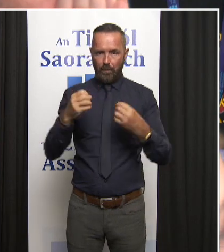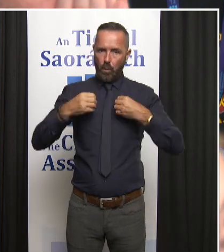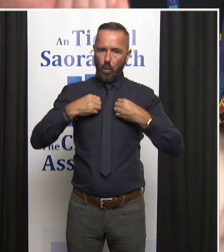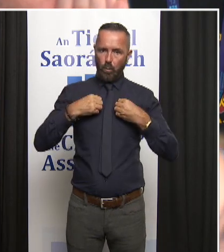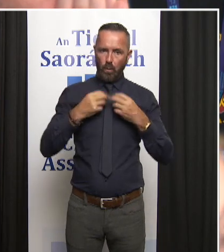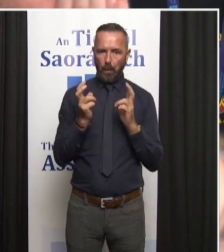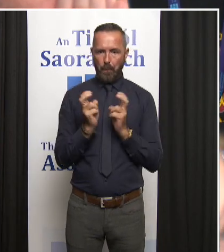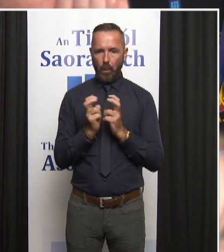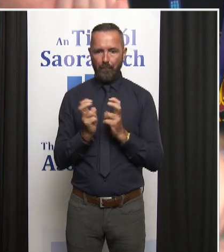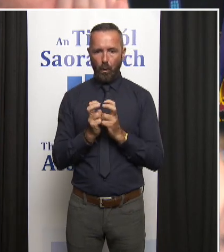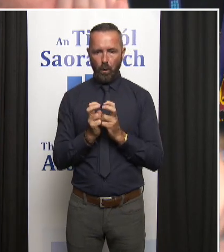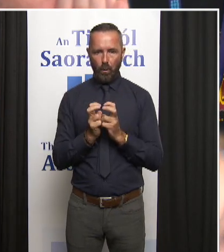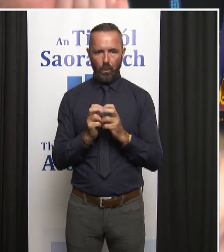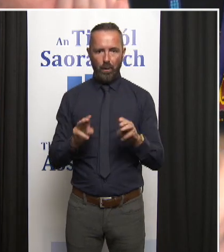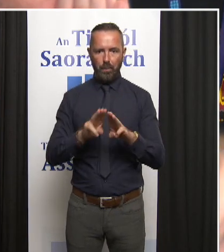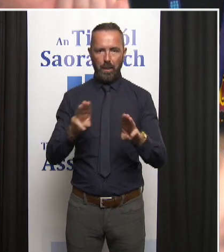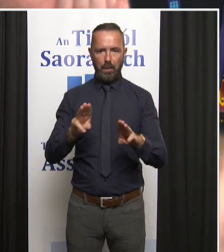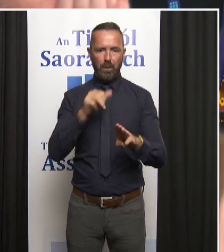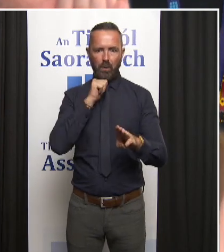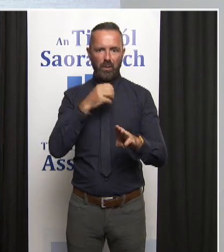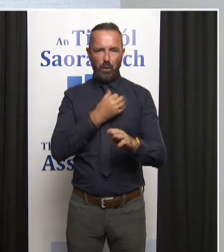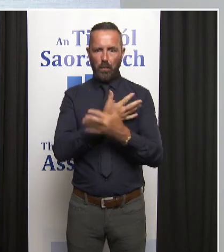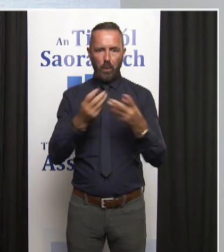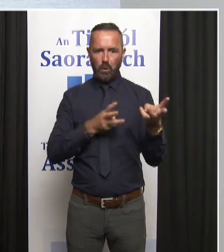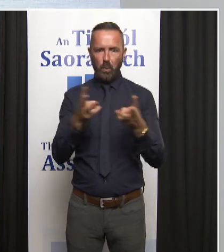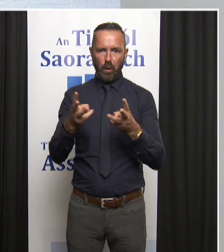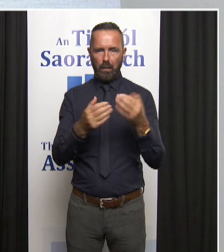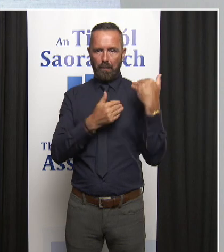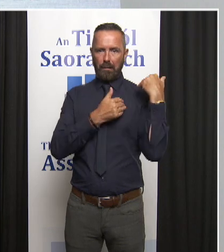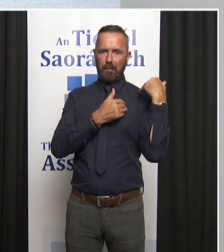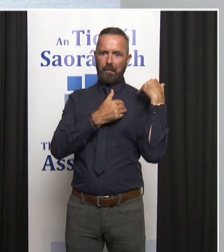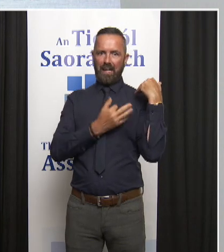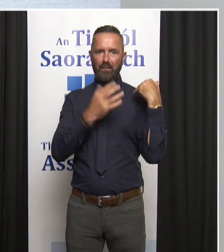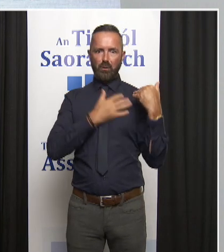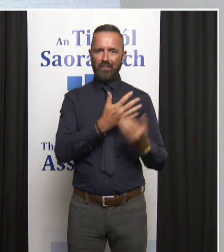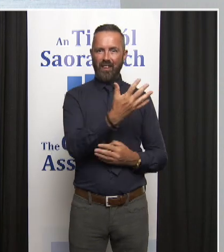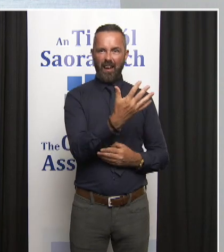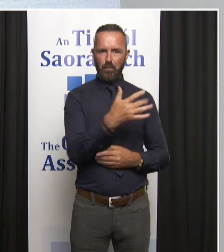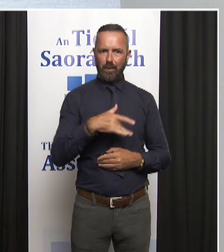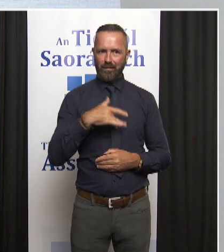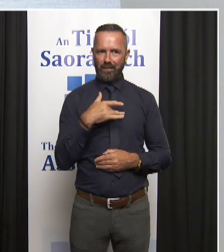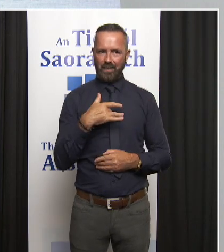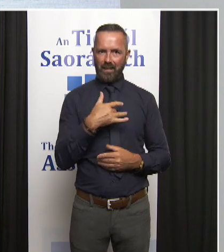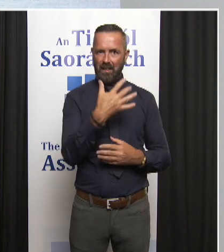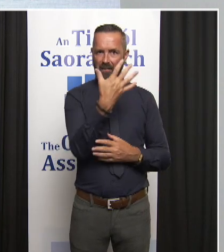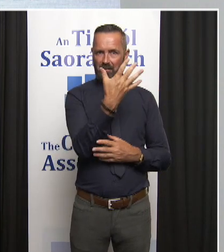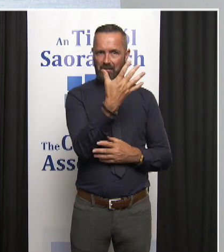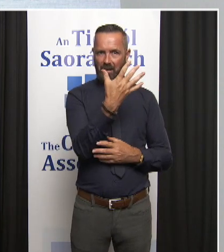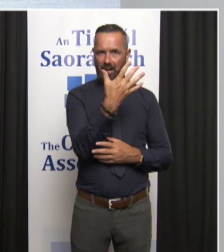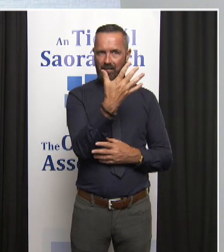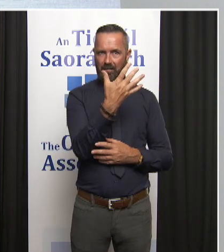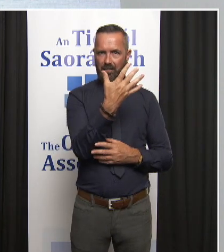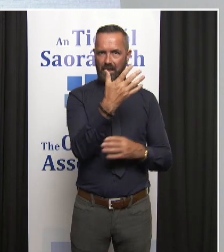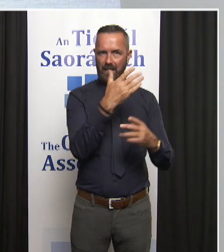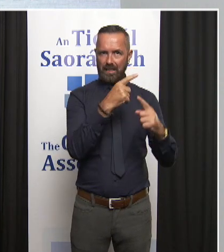portfolio and people wouldn't be overstretched if there was a smaller cabinet. We also felt that the CEO